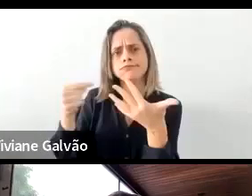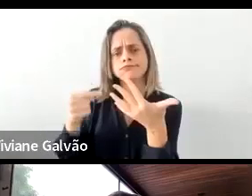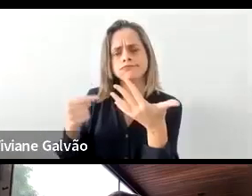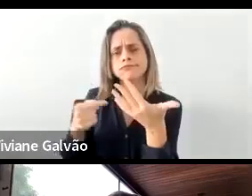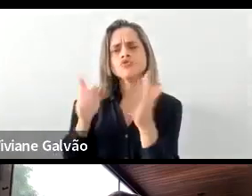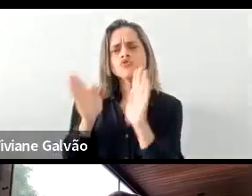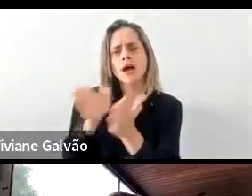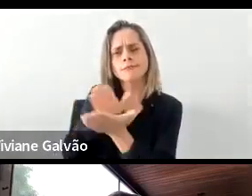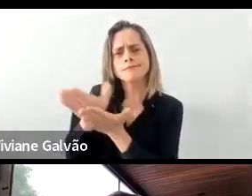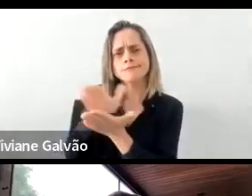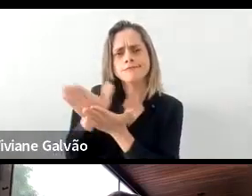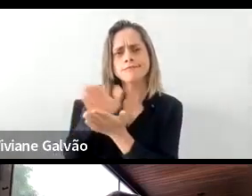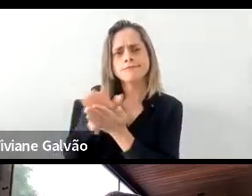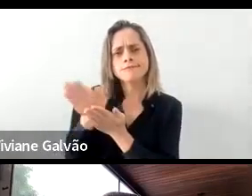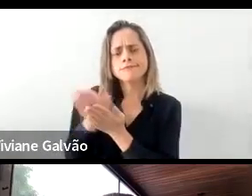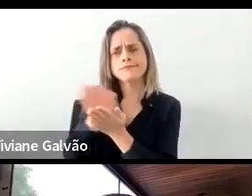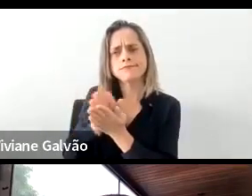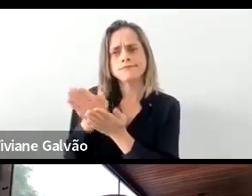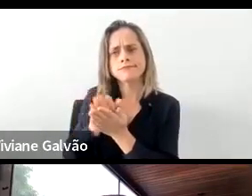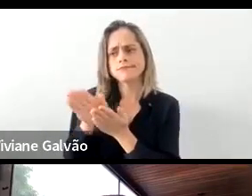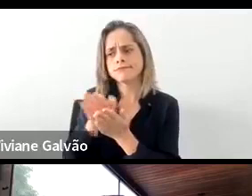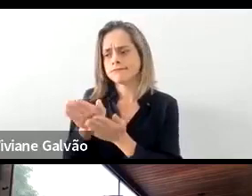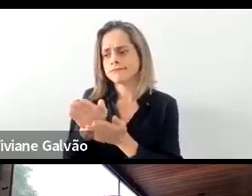colleagues on